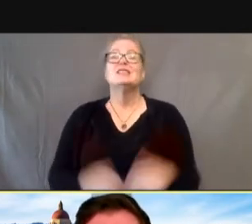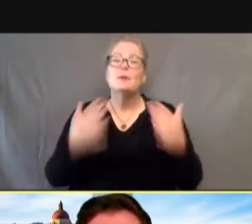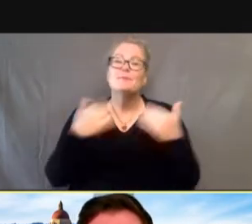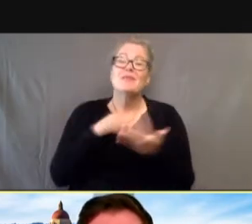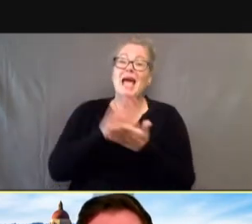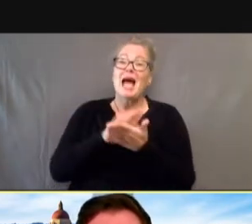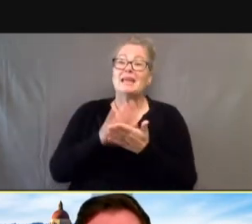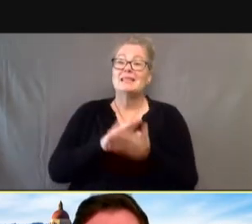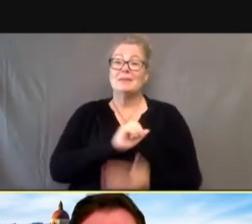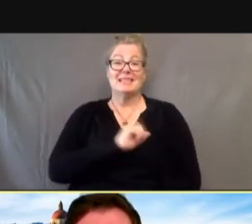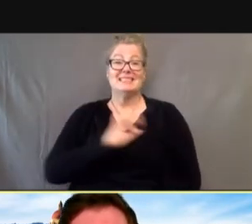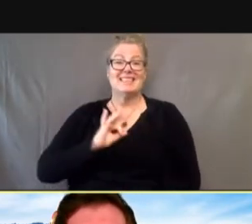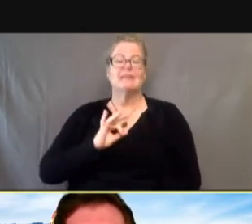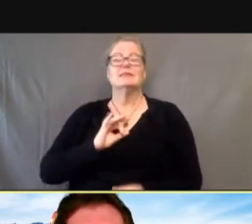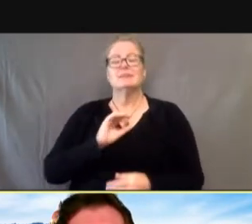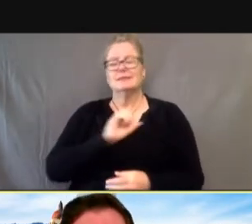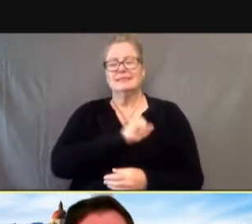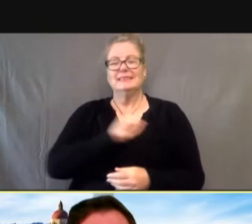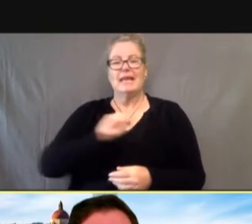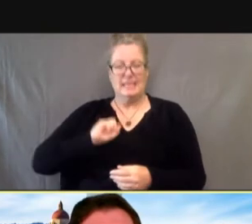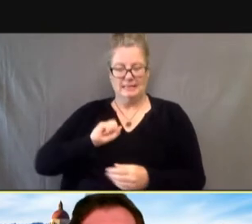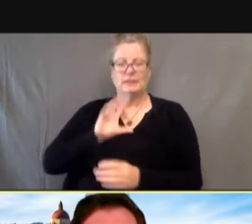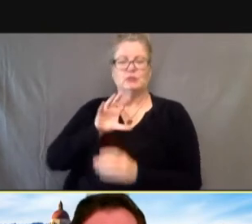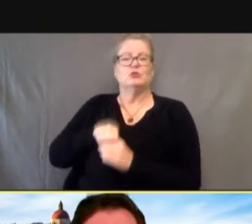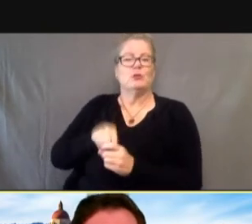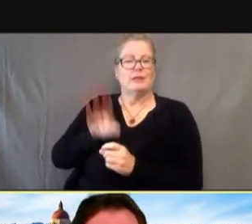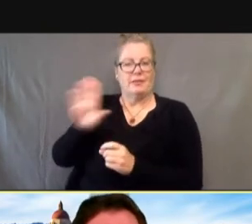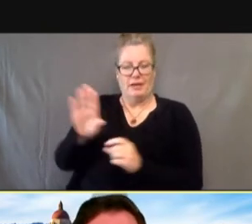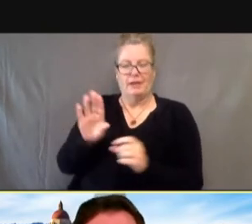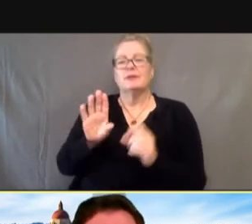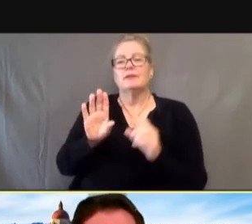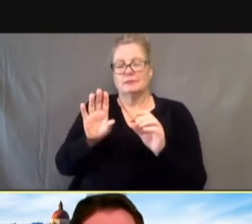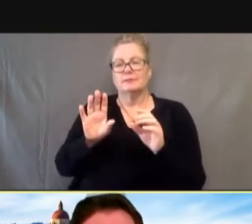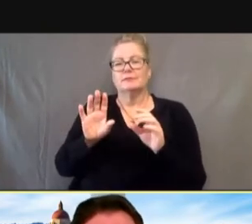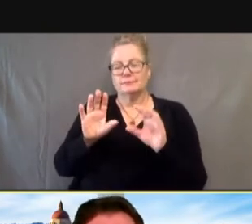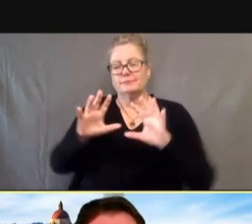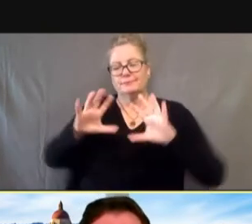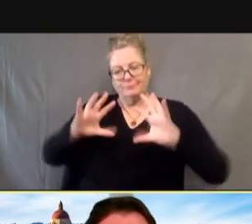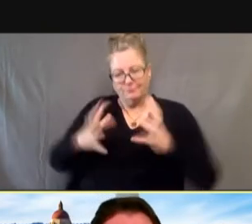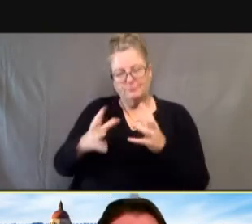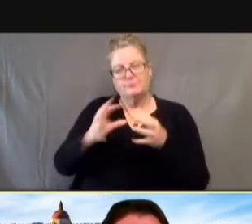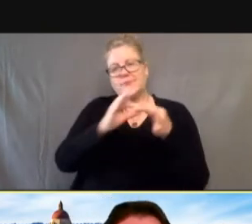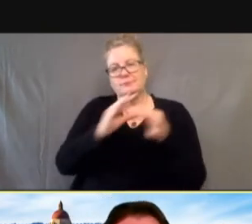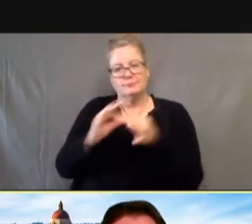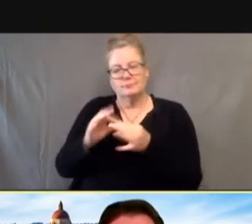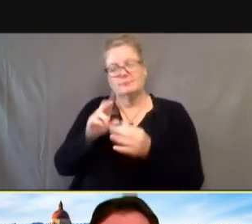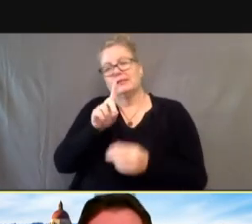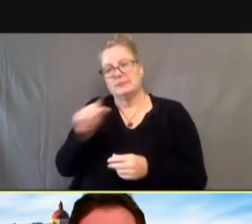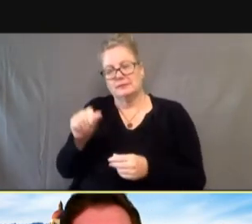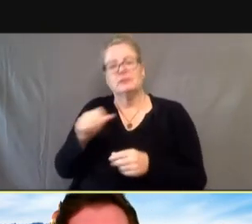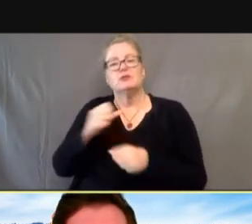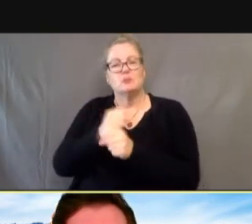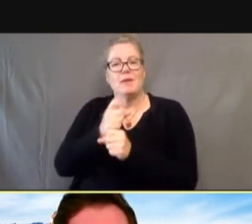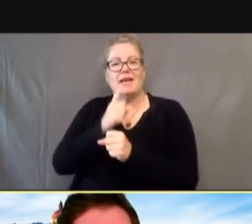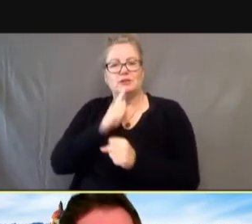also for the same reason, to make sure that disability was represented. Next slide.